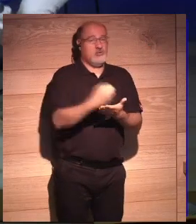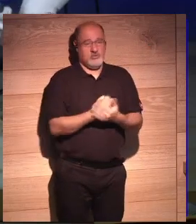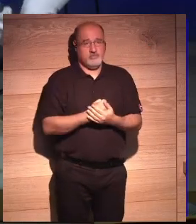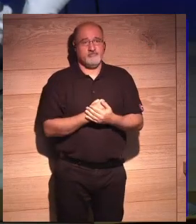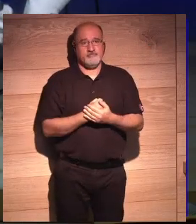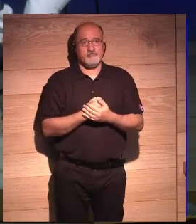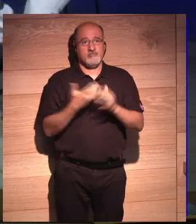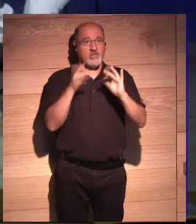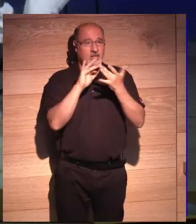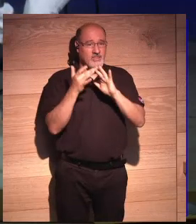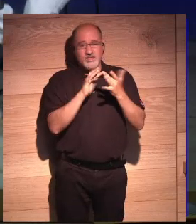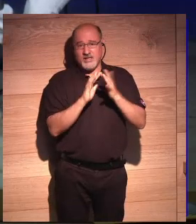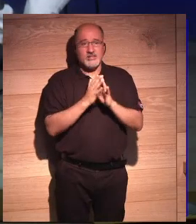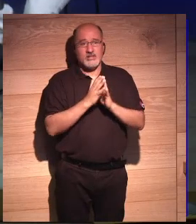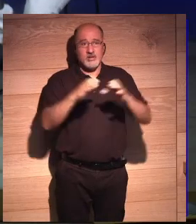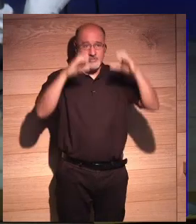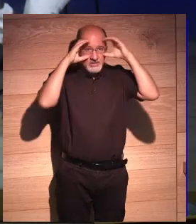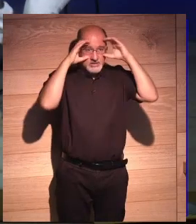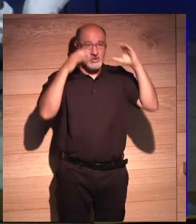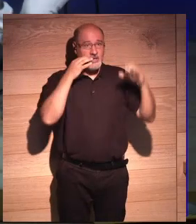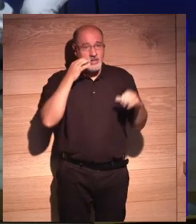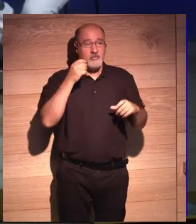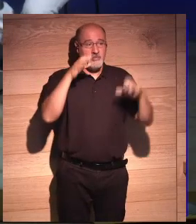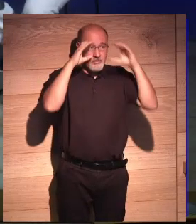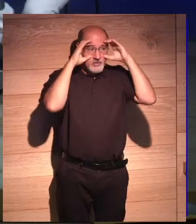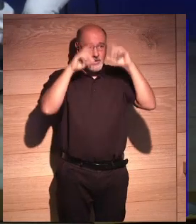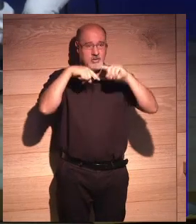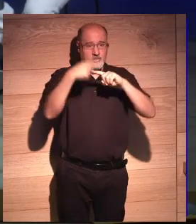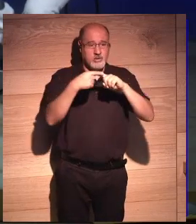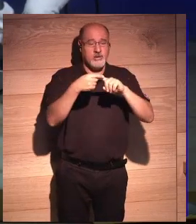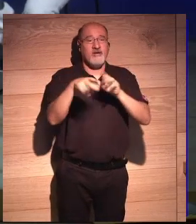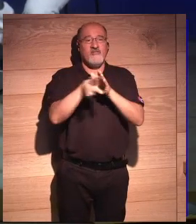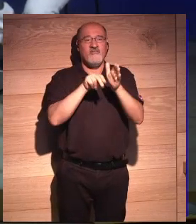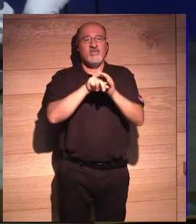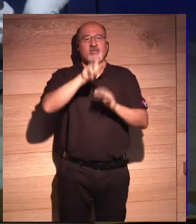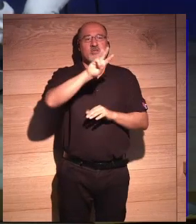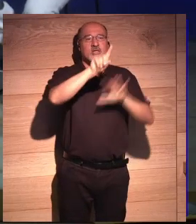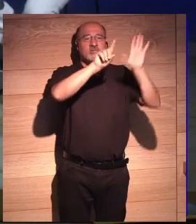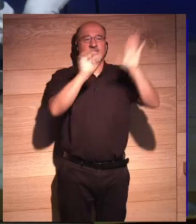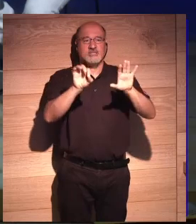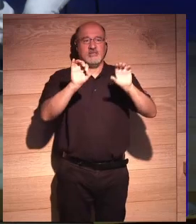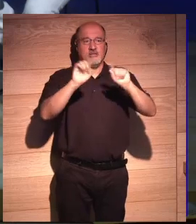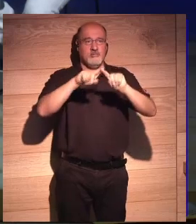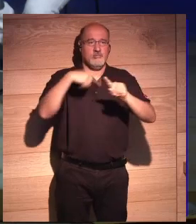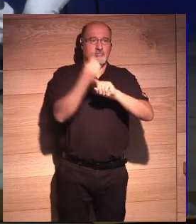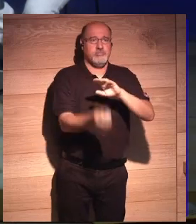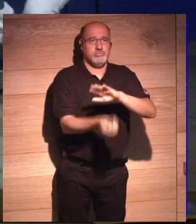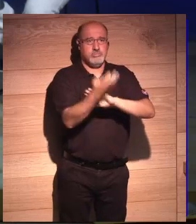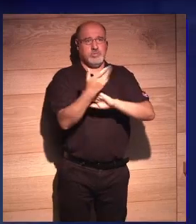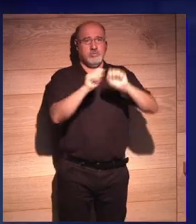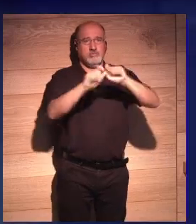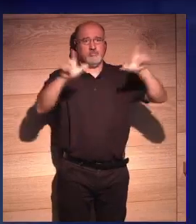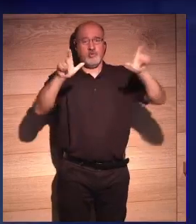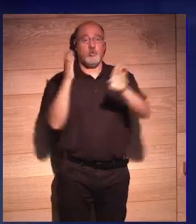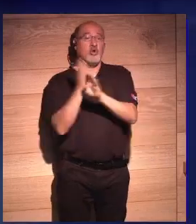same content that you do interactive for VR Googles, you can pre-render